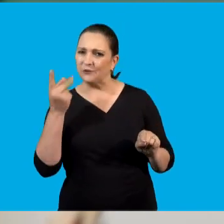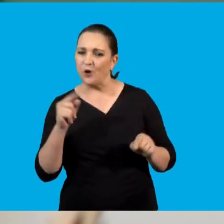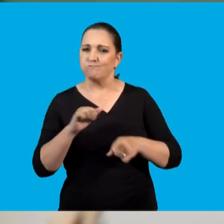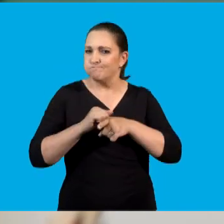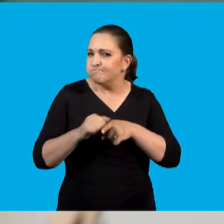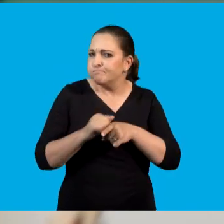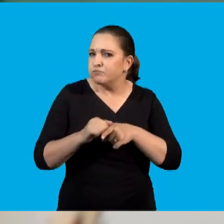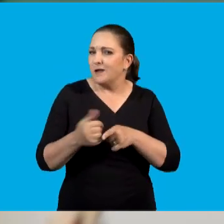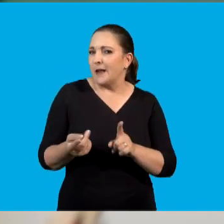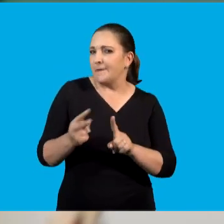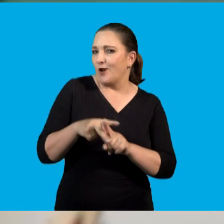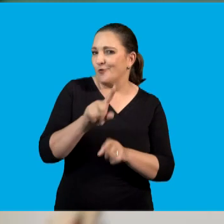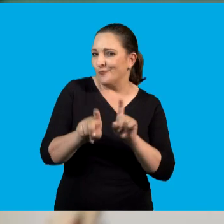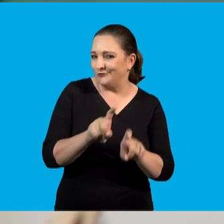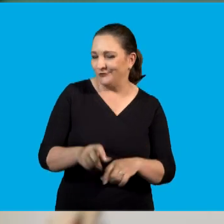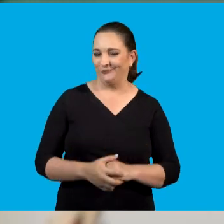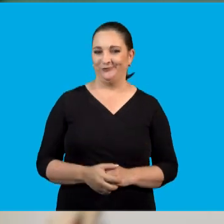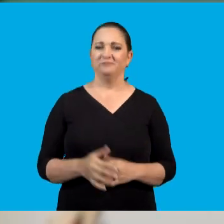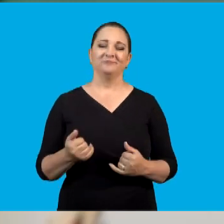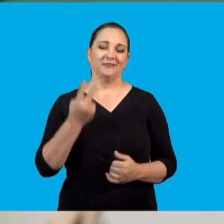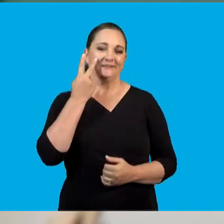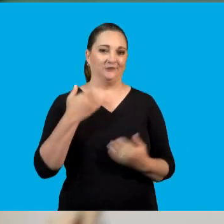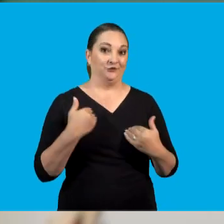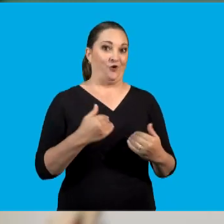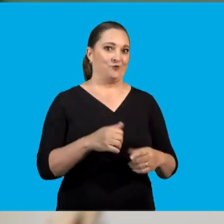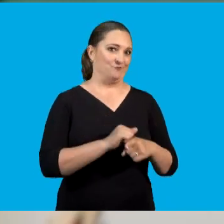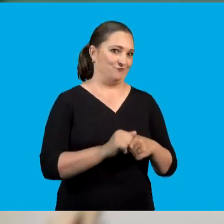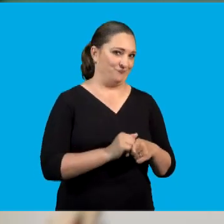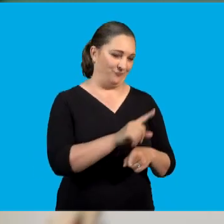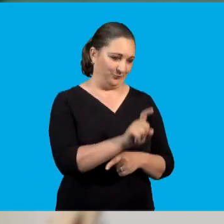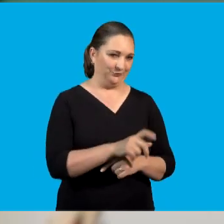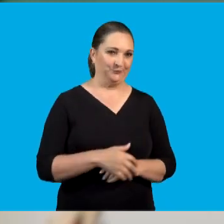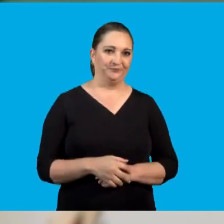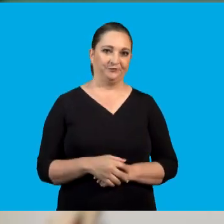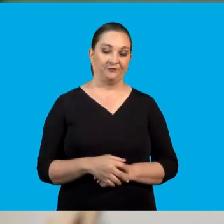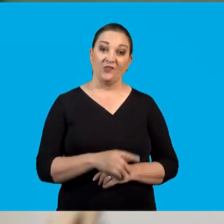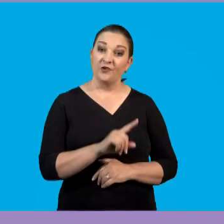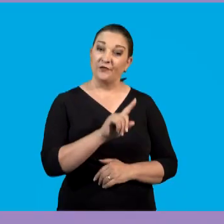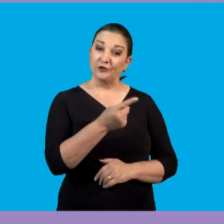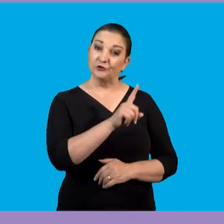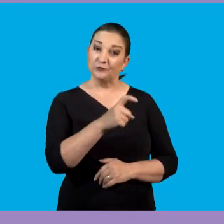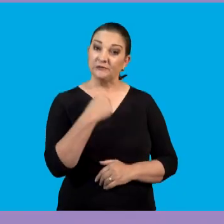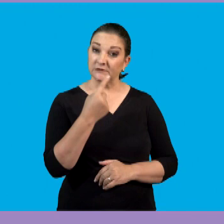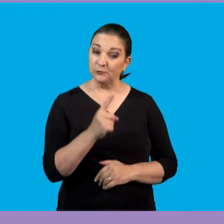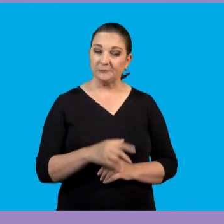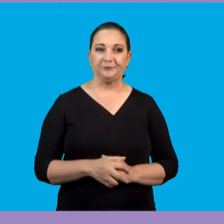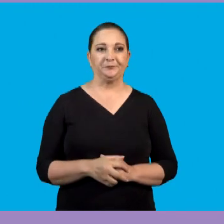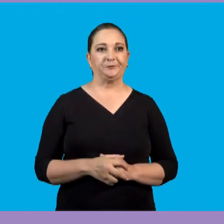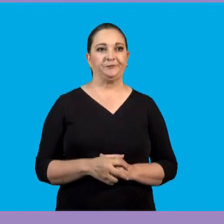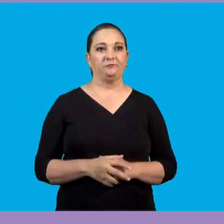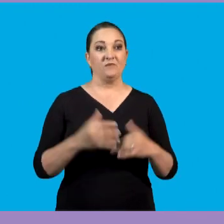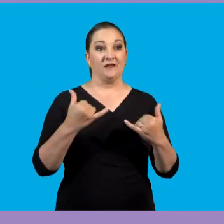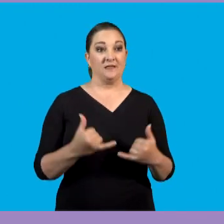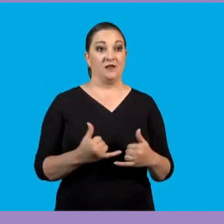and application questions. Let's get to our practice questions. So the first question there says,